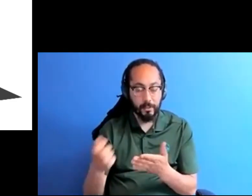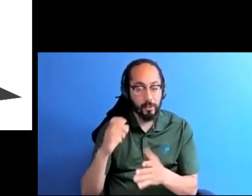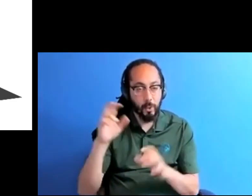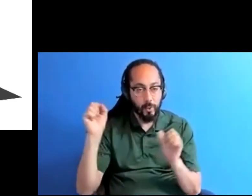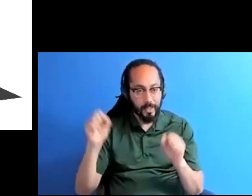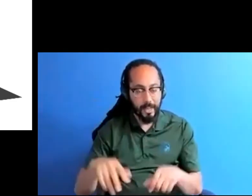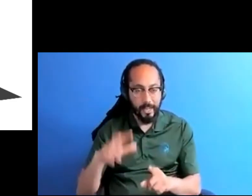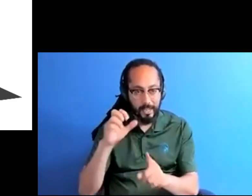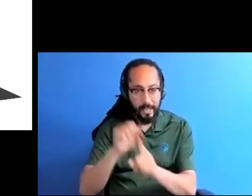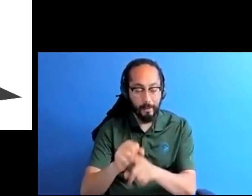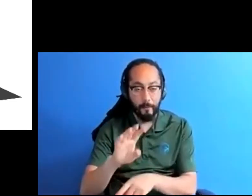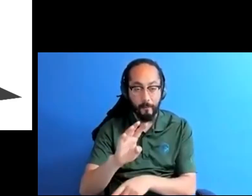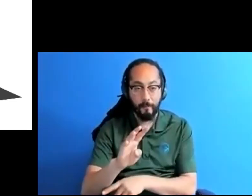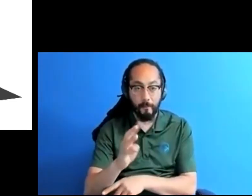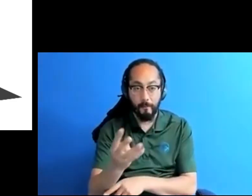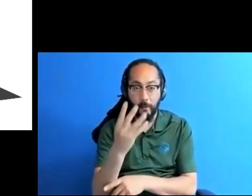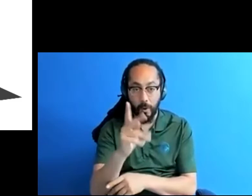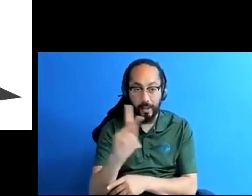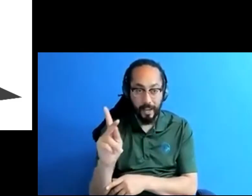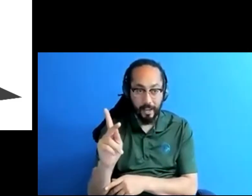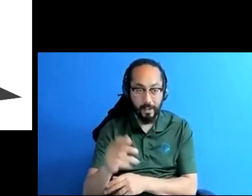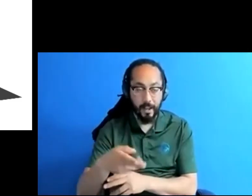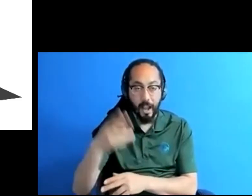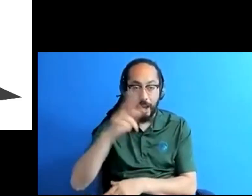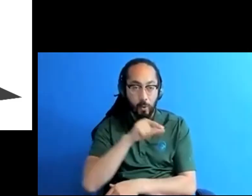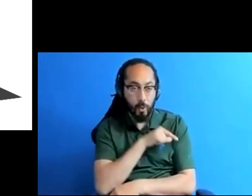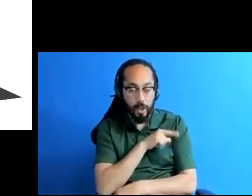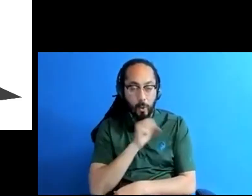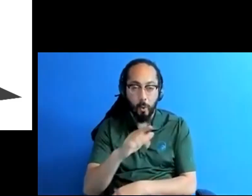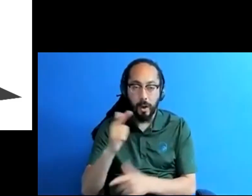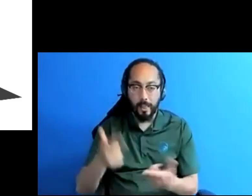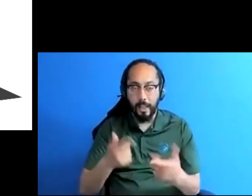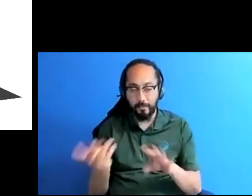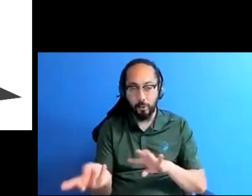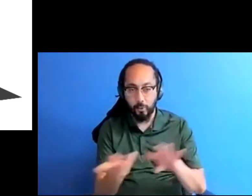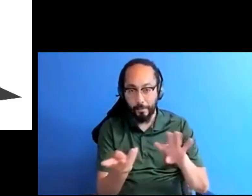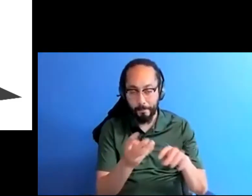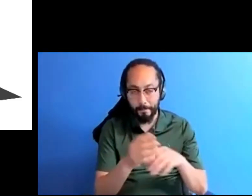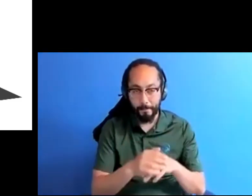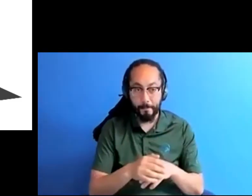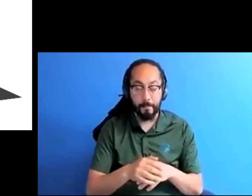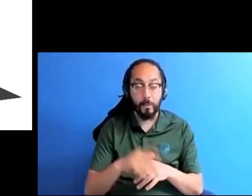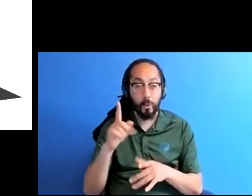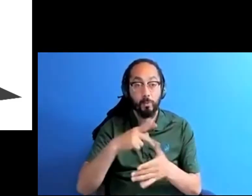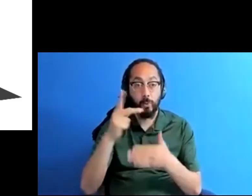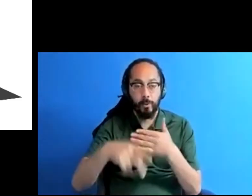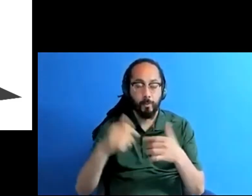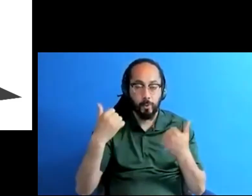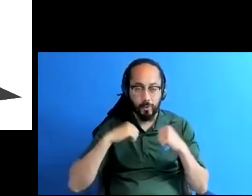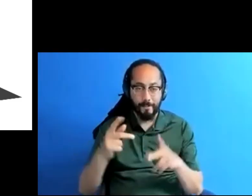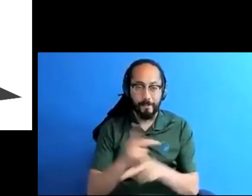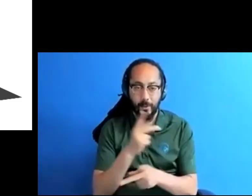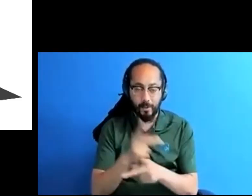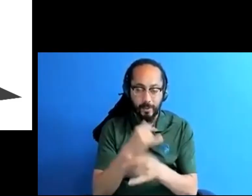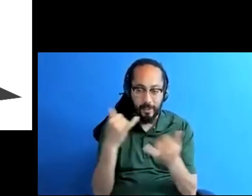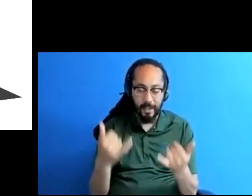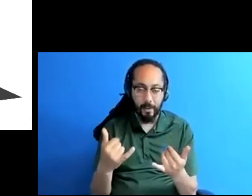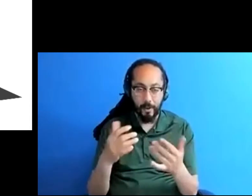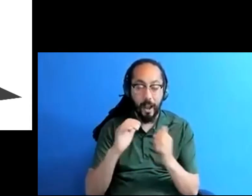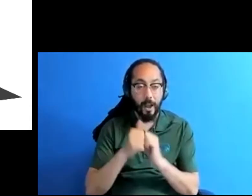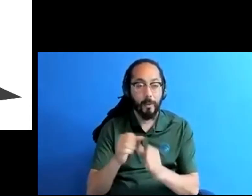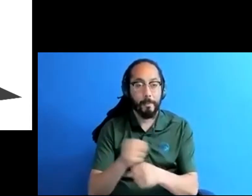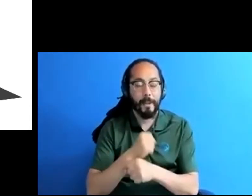quality or live stream? So those are programs and things we're trying to figure out now. How do we make it available